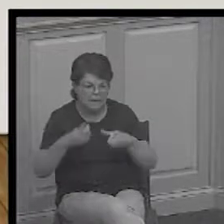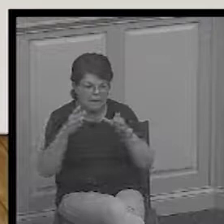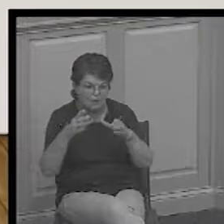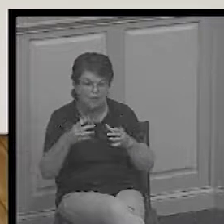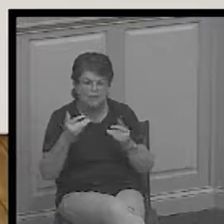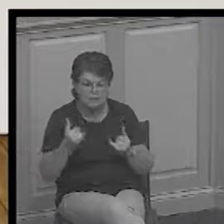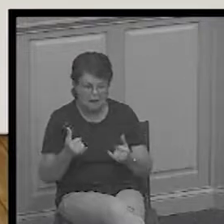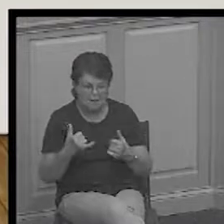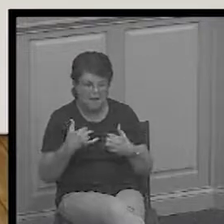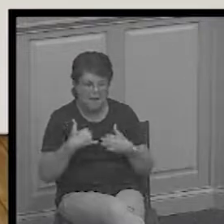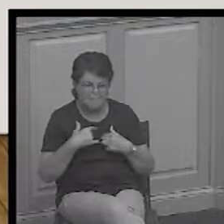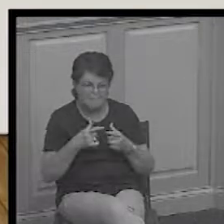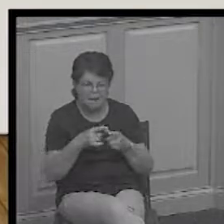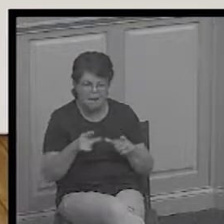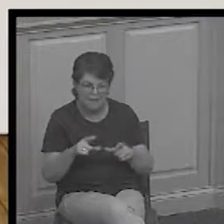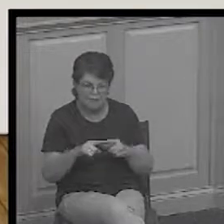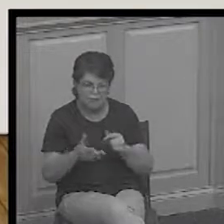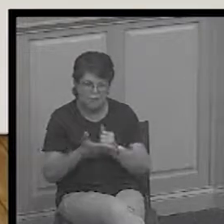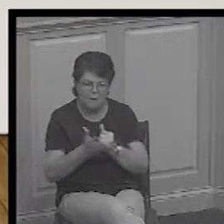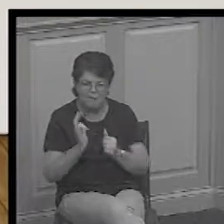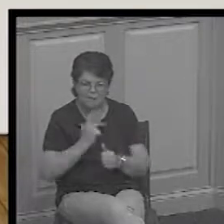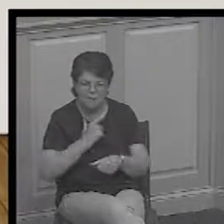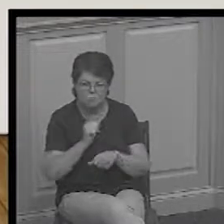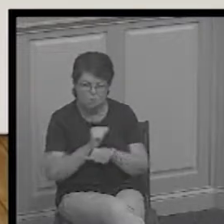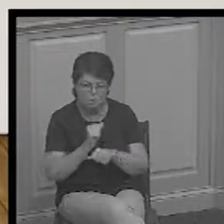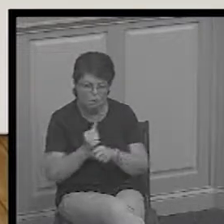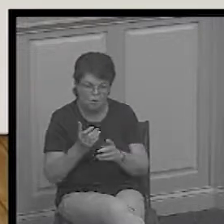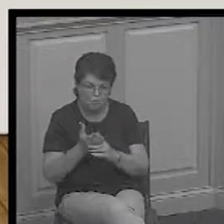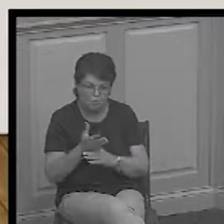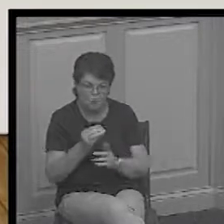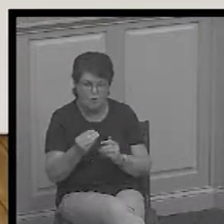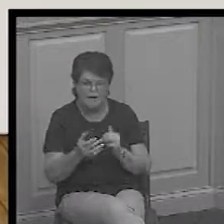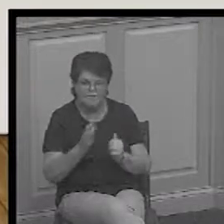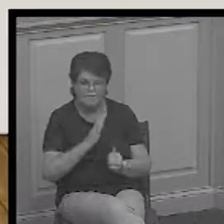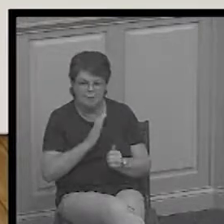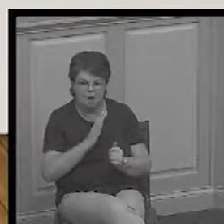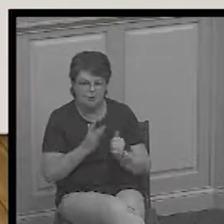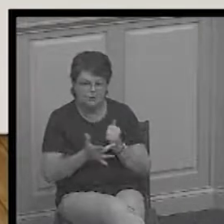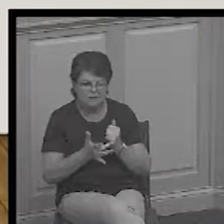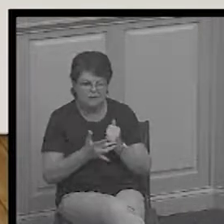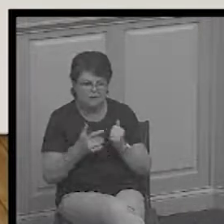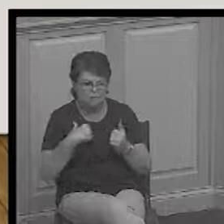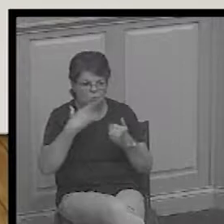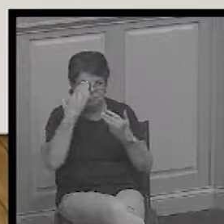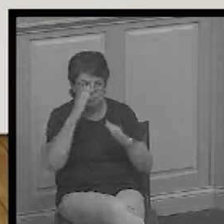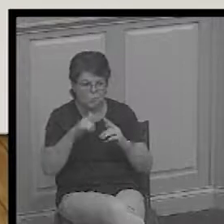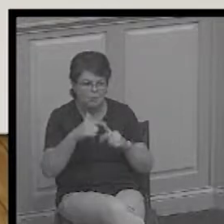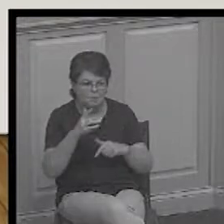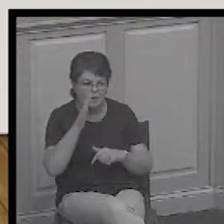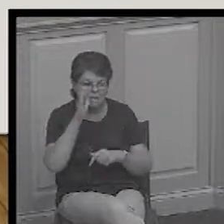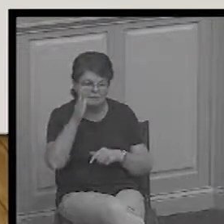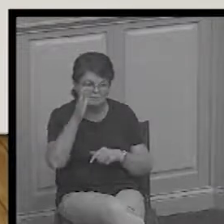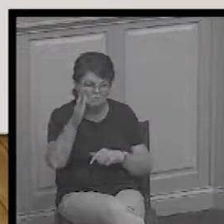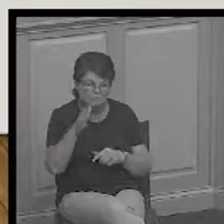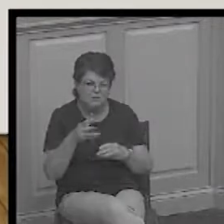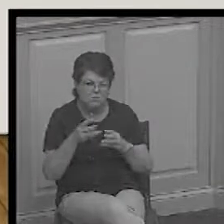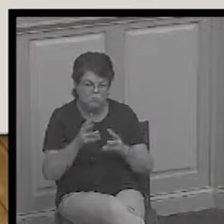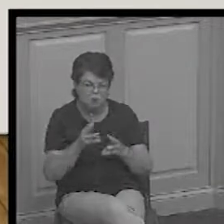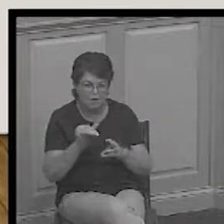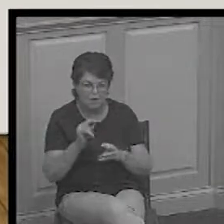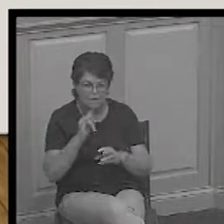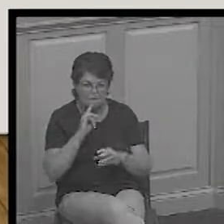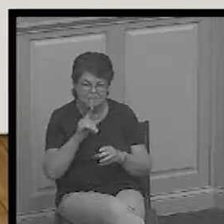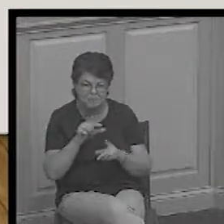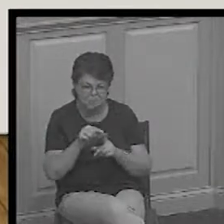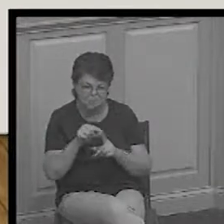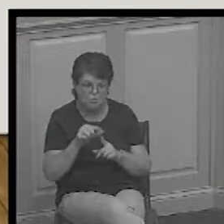now language in there to help us work through any modern technology that we don't even know about yet. The way this is worded, it will